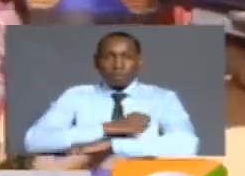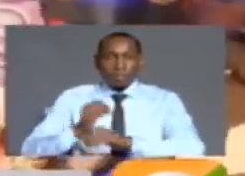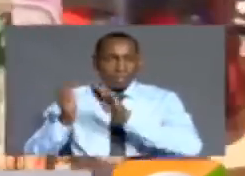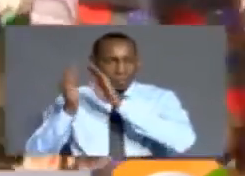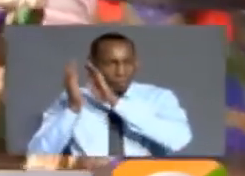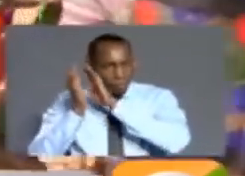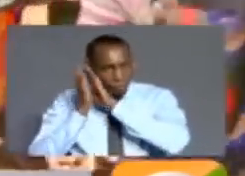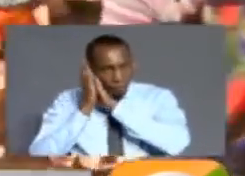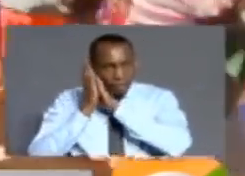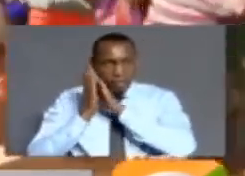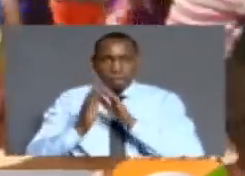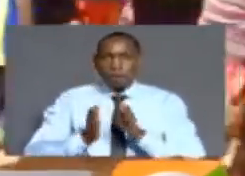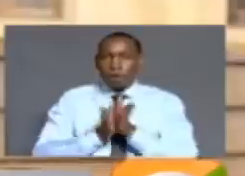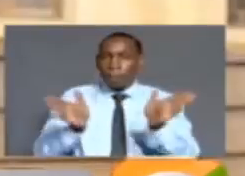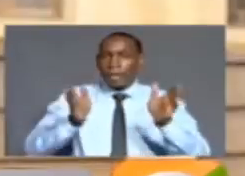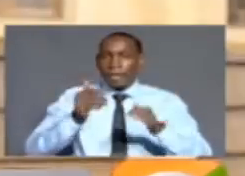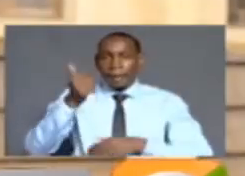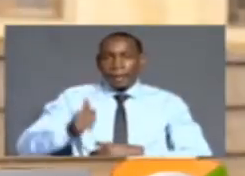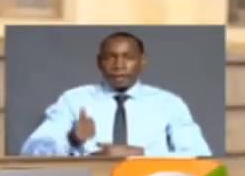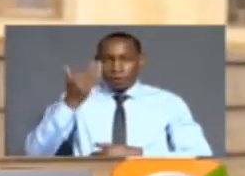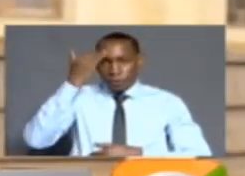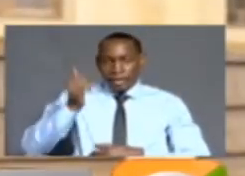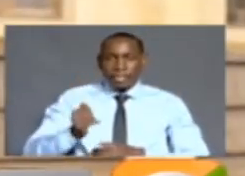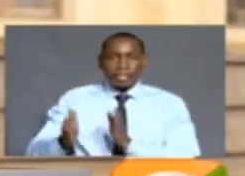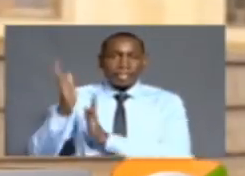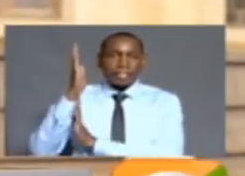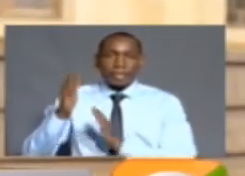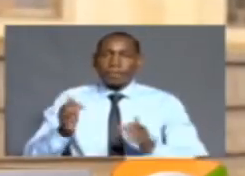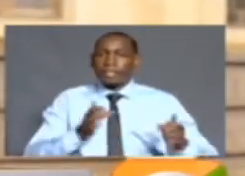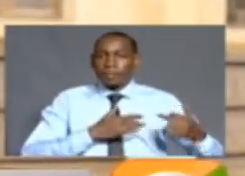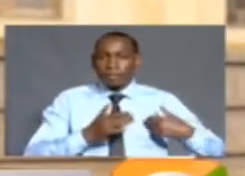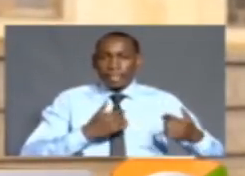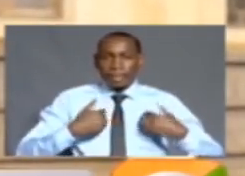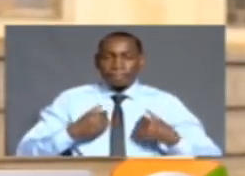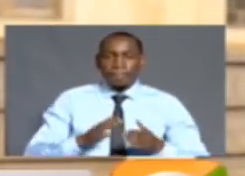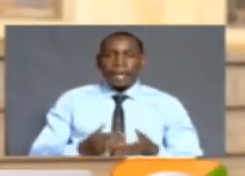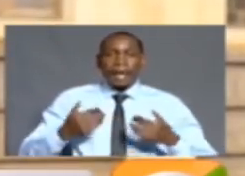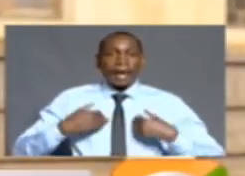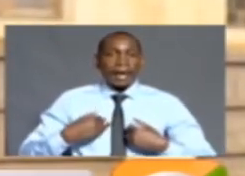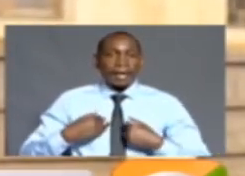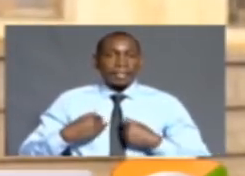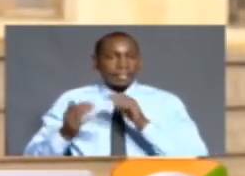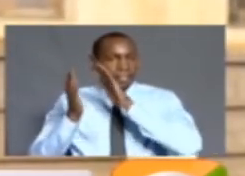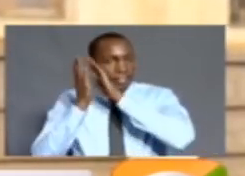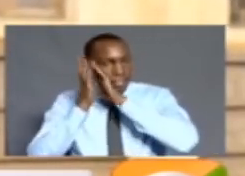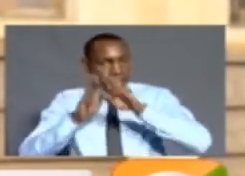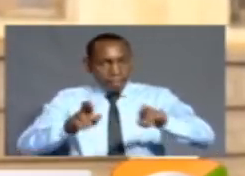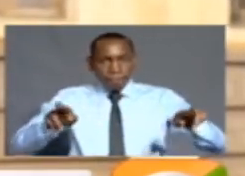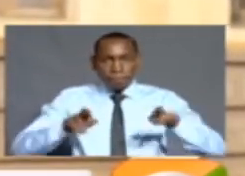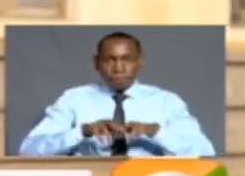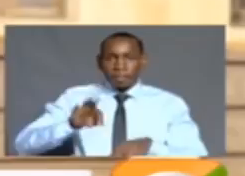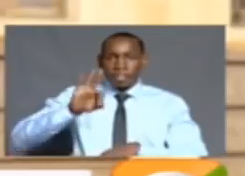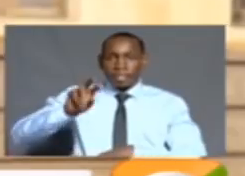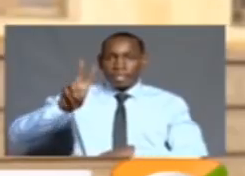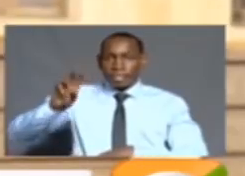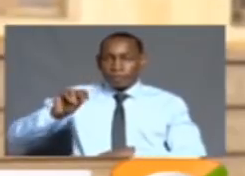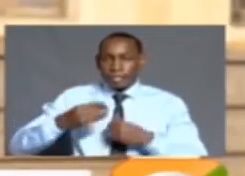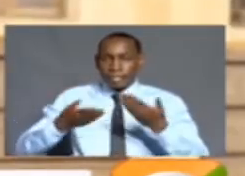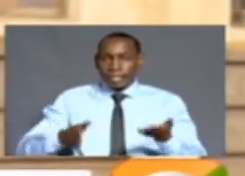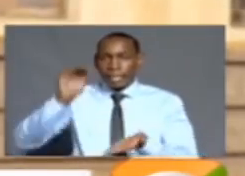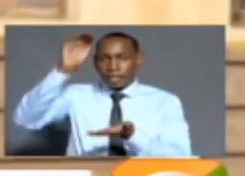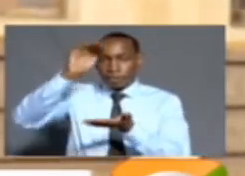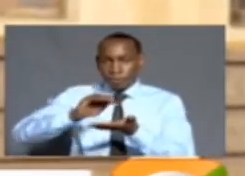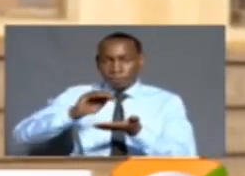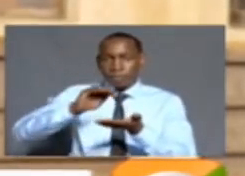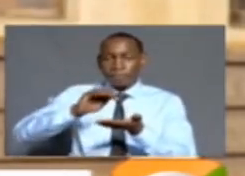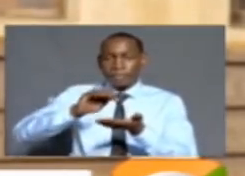to open over security concerns. We had enrollment of 320. Now the enrollment has dropped from